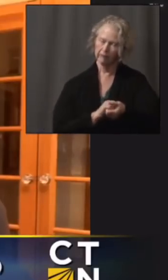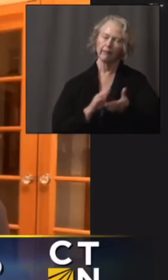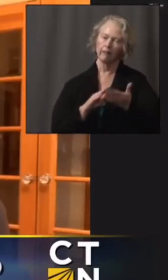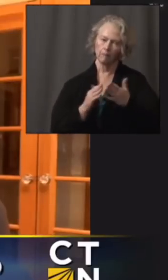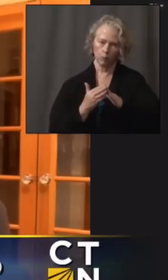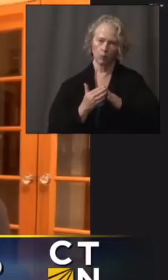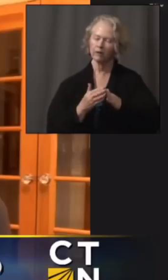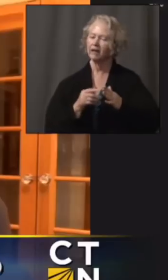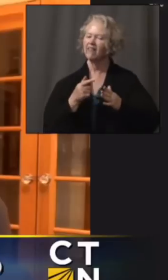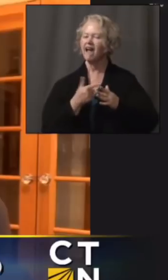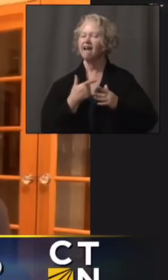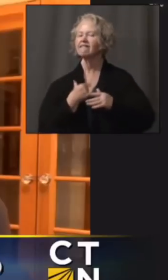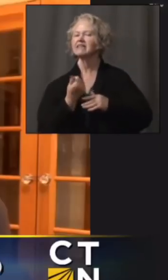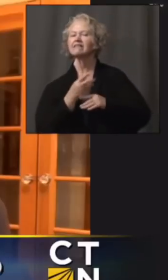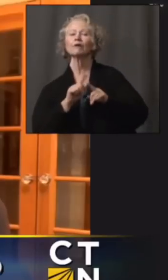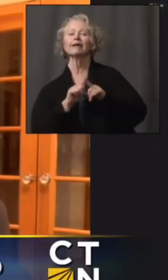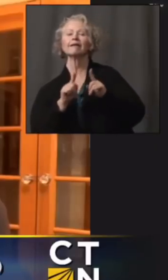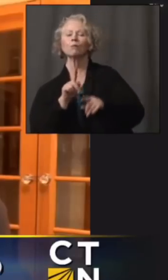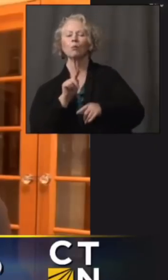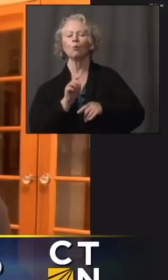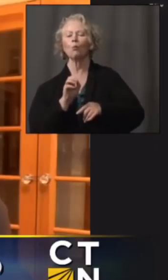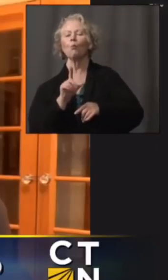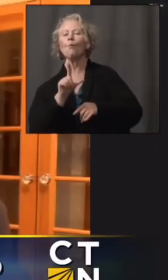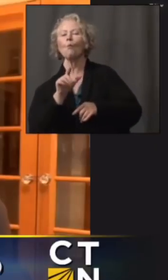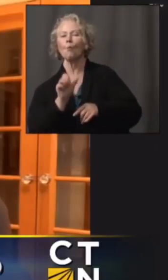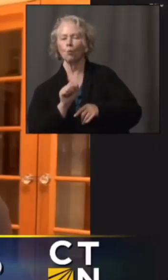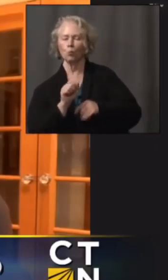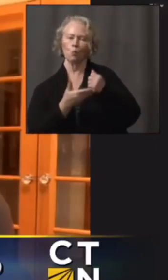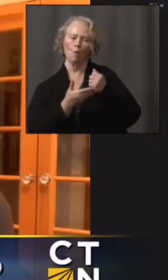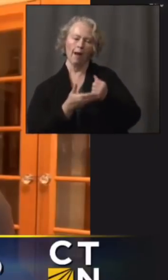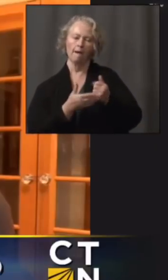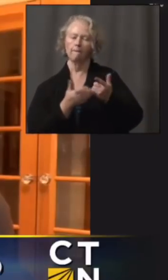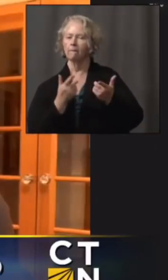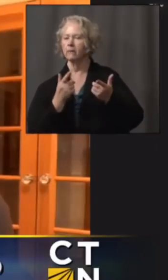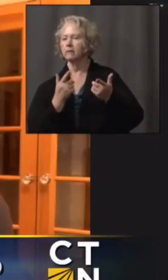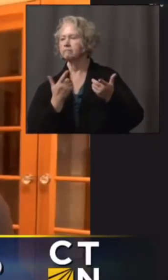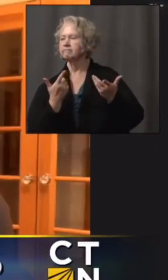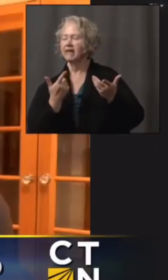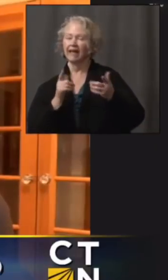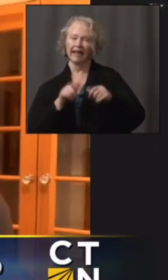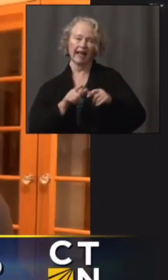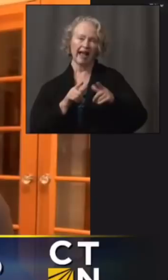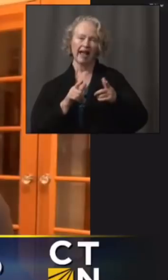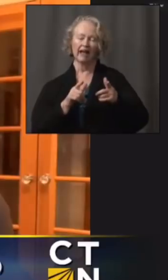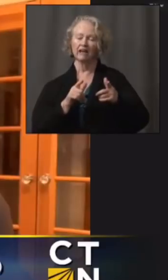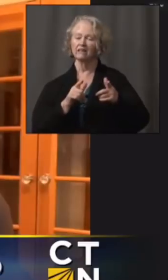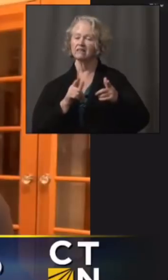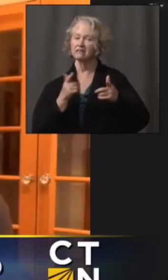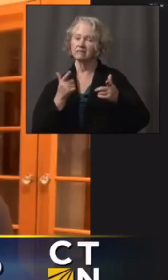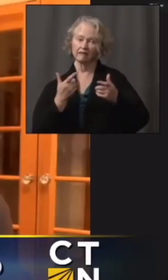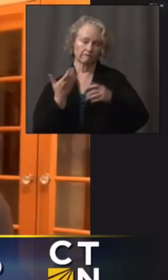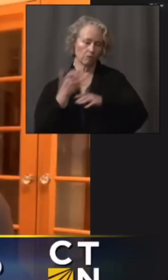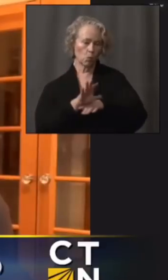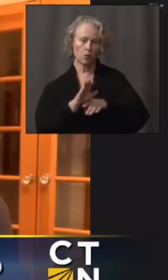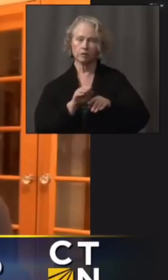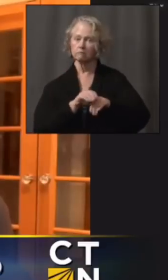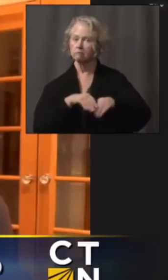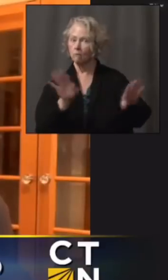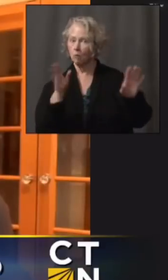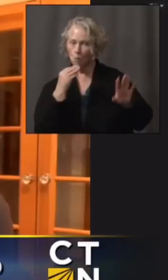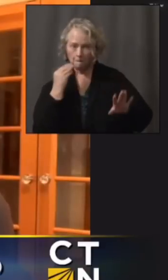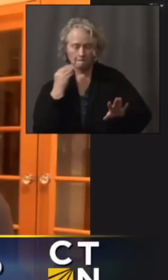have a number of tools to deal with violations like that, ranging from breaking the event up to issuing fines